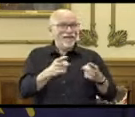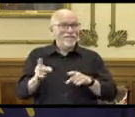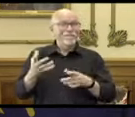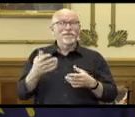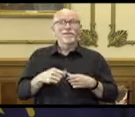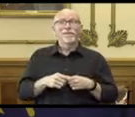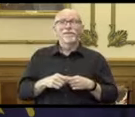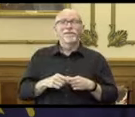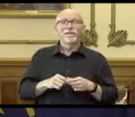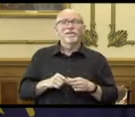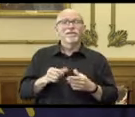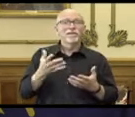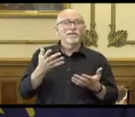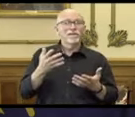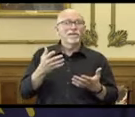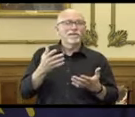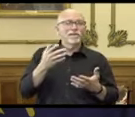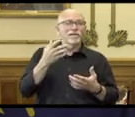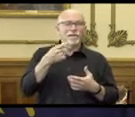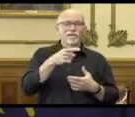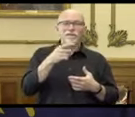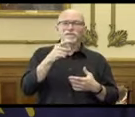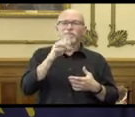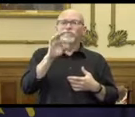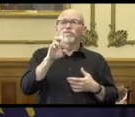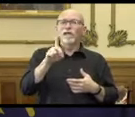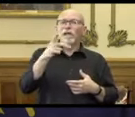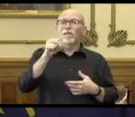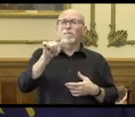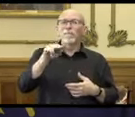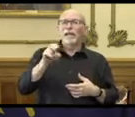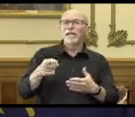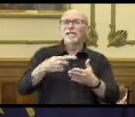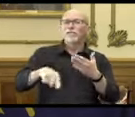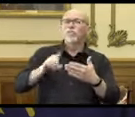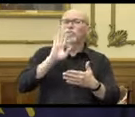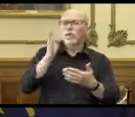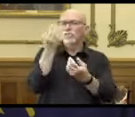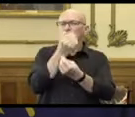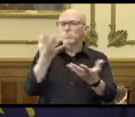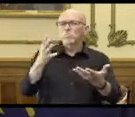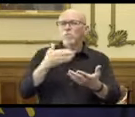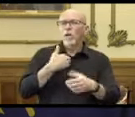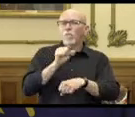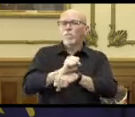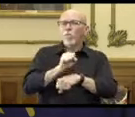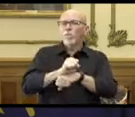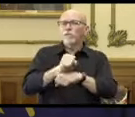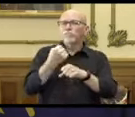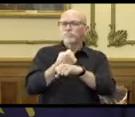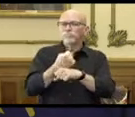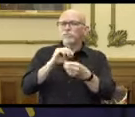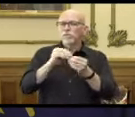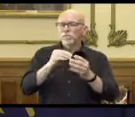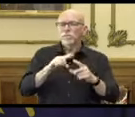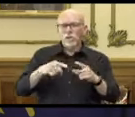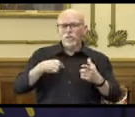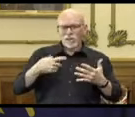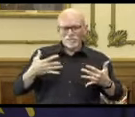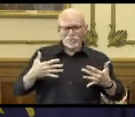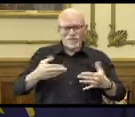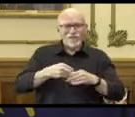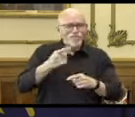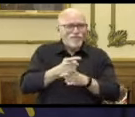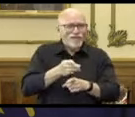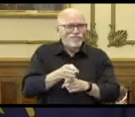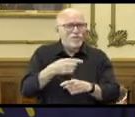Fred Payne up next week to give you an update on our employment numbers. But we're moving in the right direction.